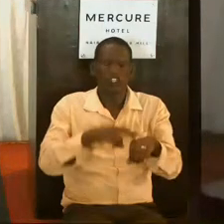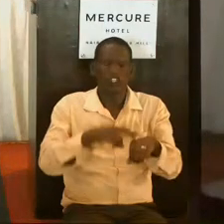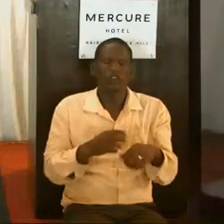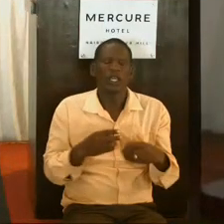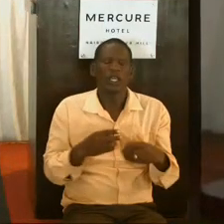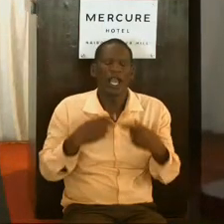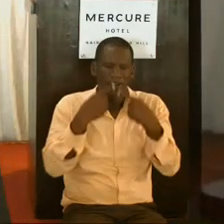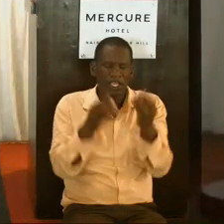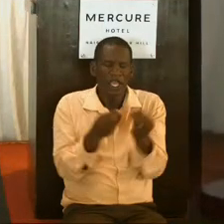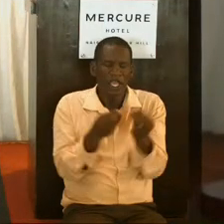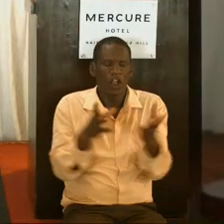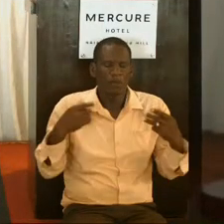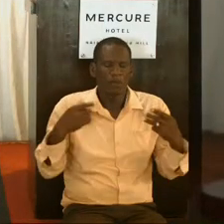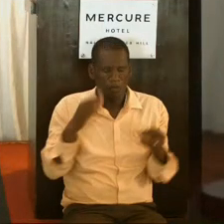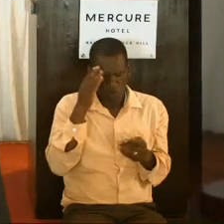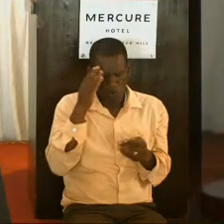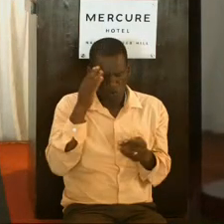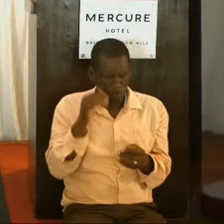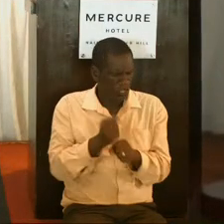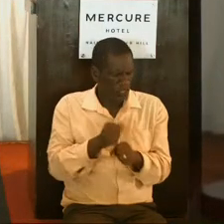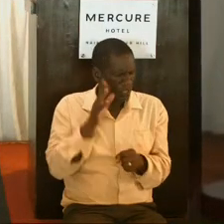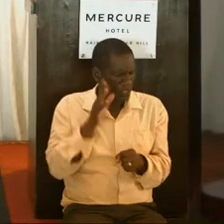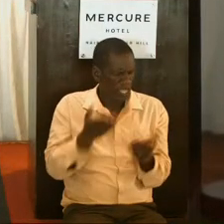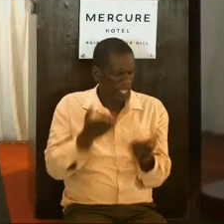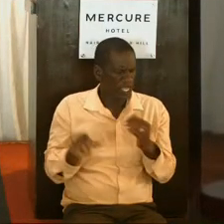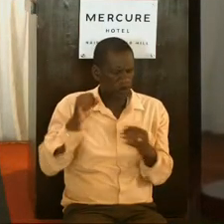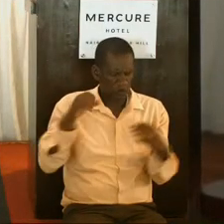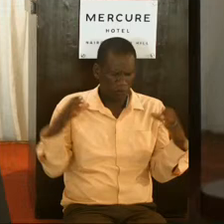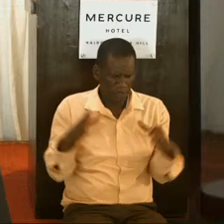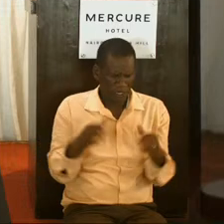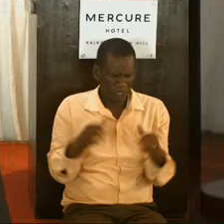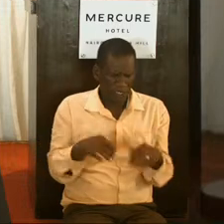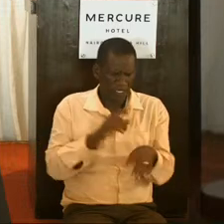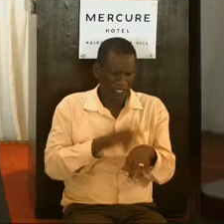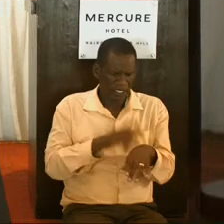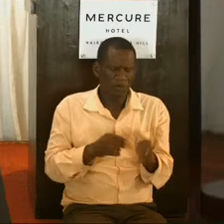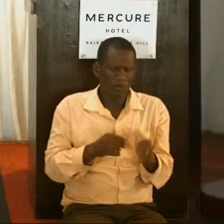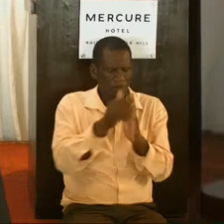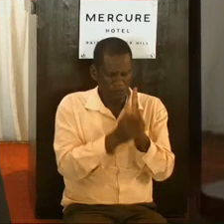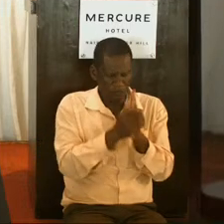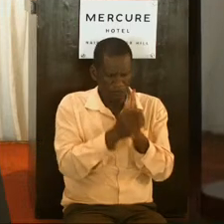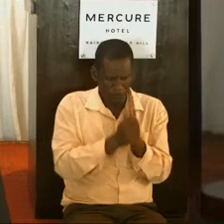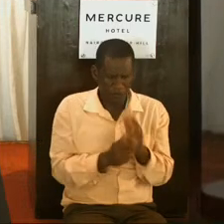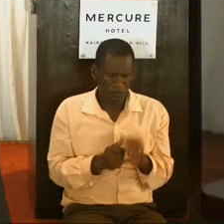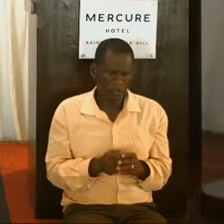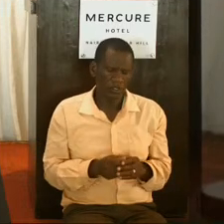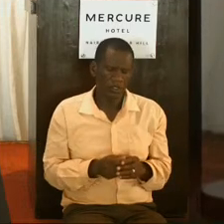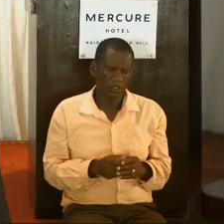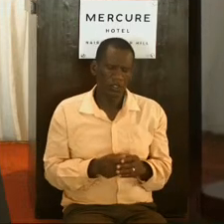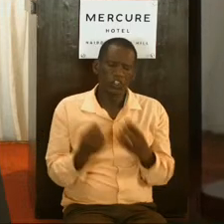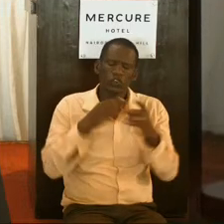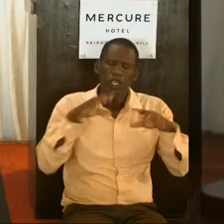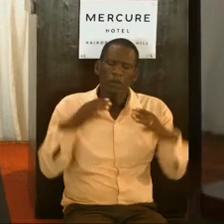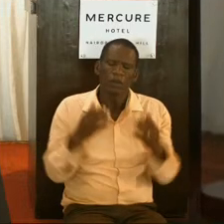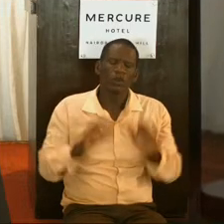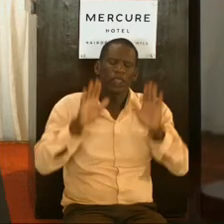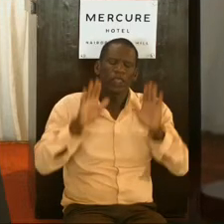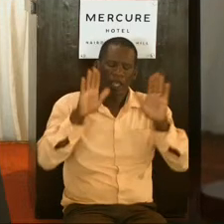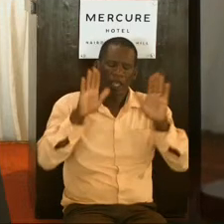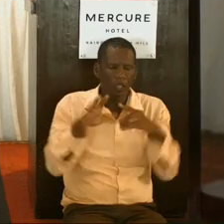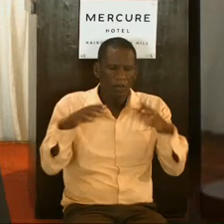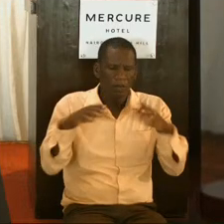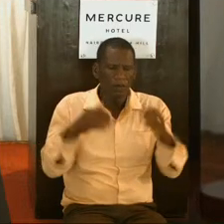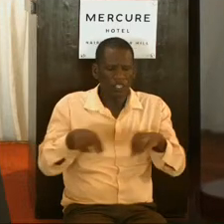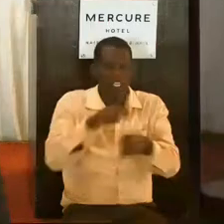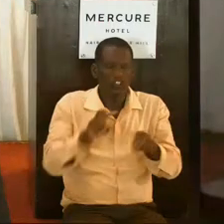you realized did we hear any of our political parties during their manifestos uh talk about all the campaigns talk about